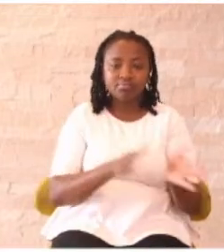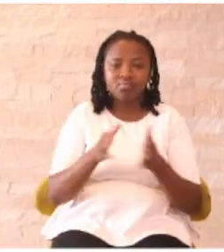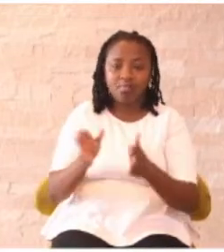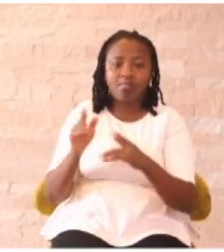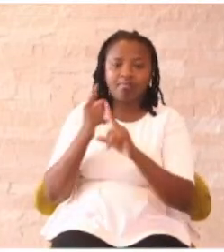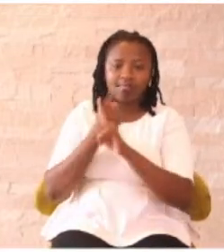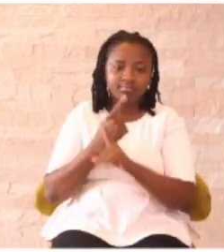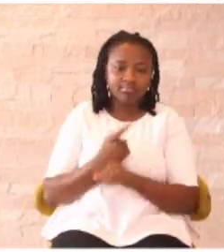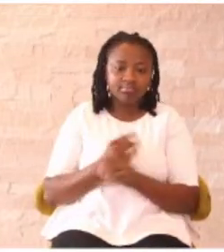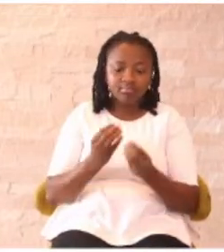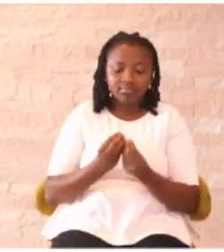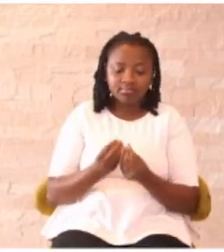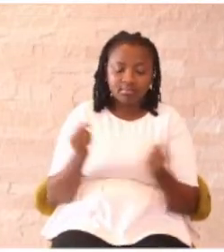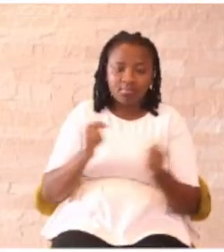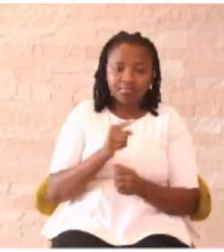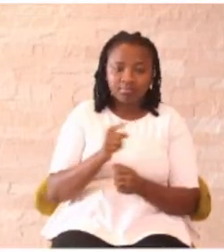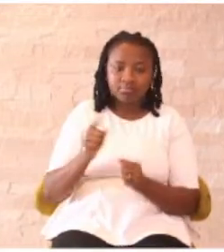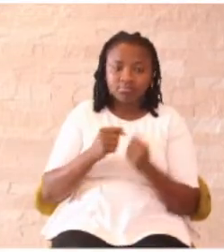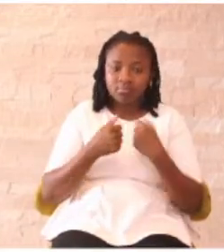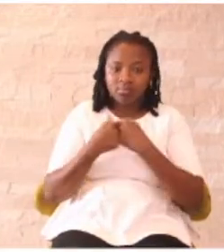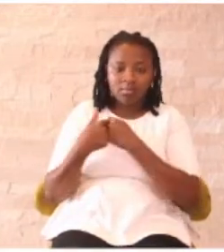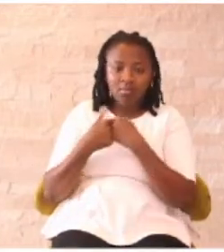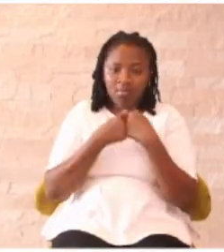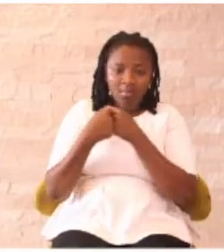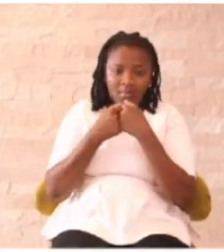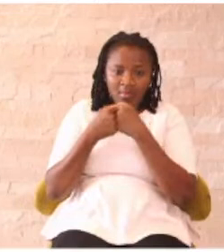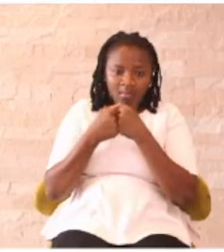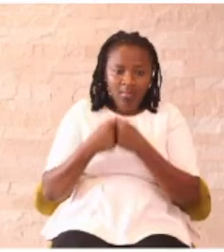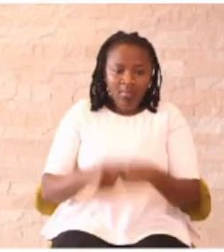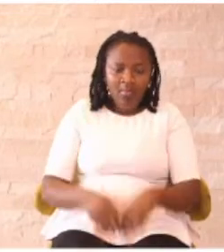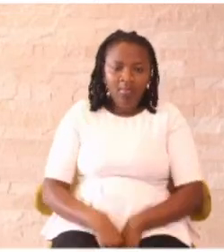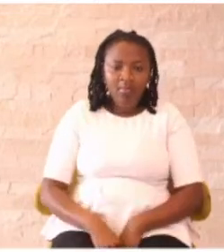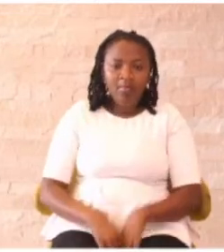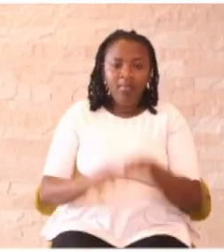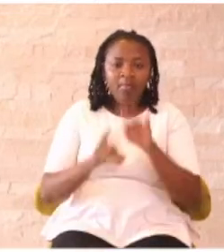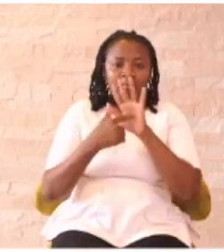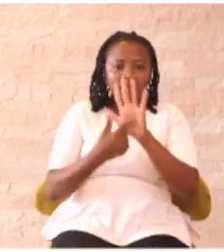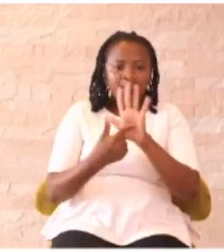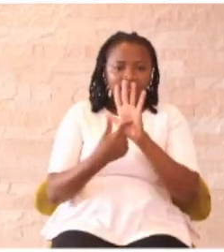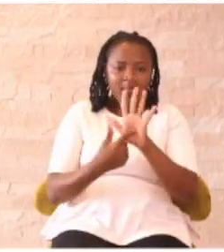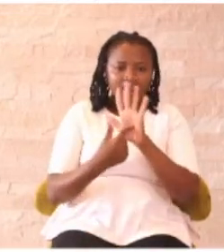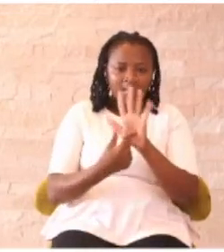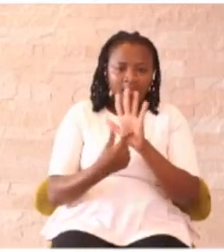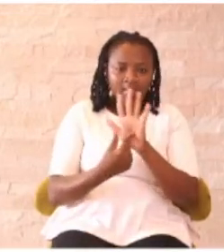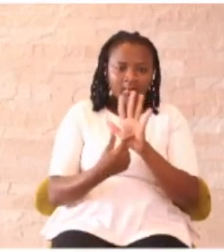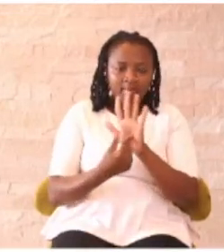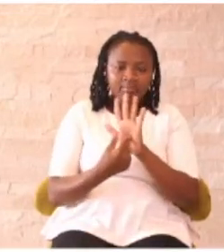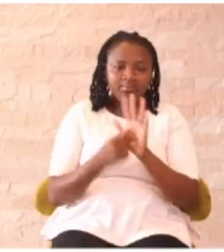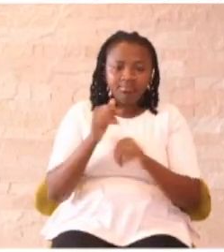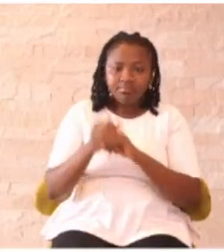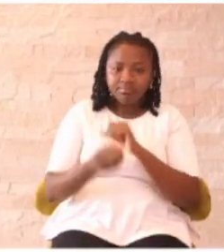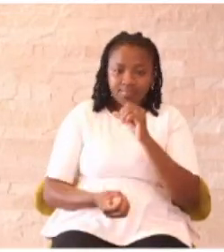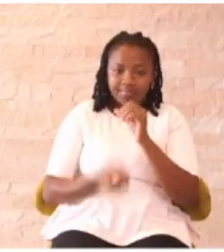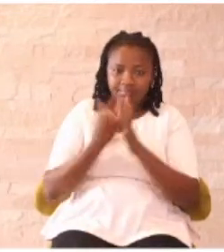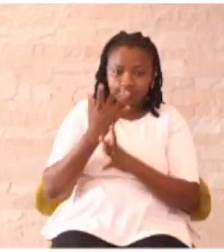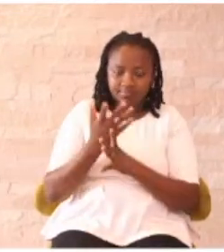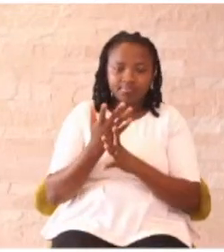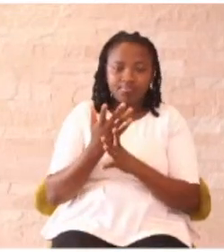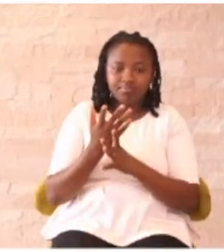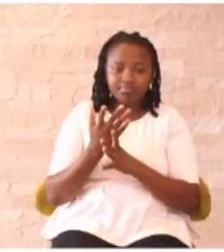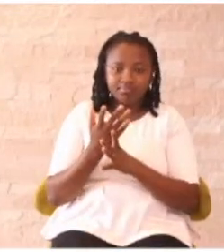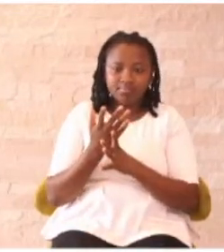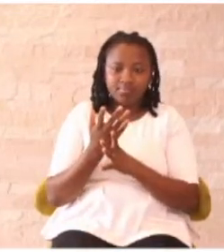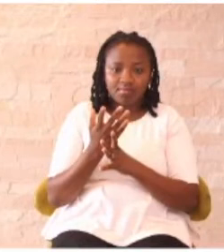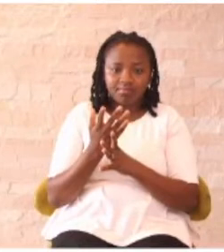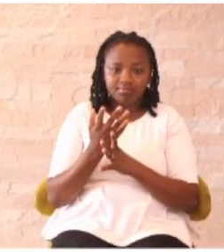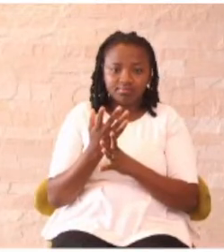their challenges by themselves. Example, they establishing village saving